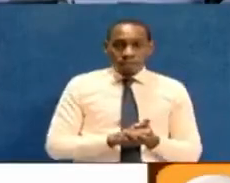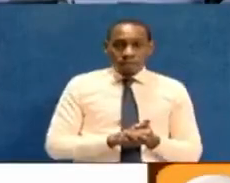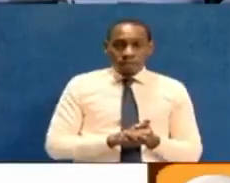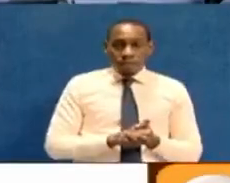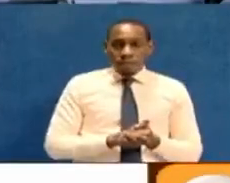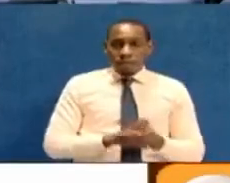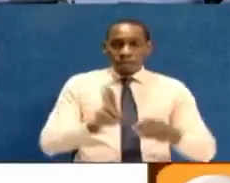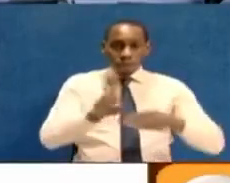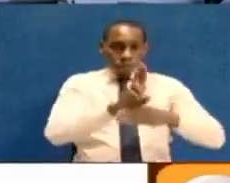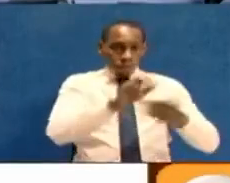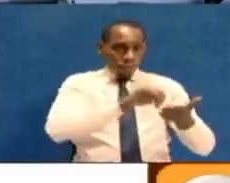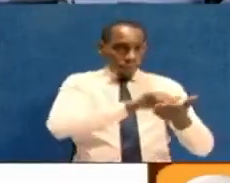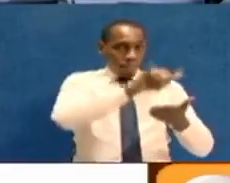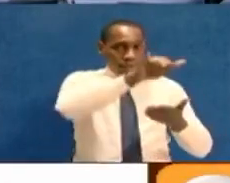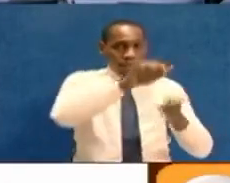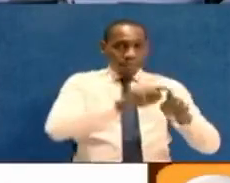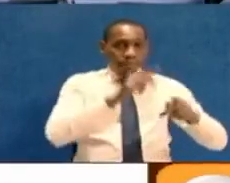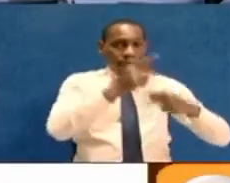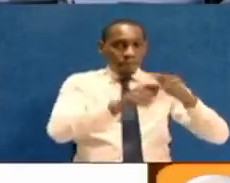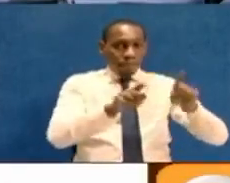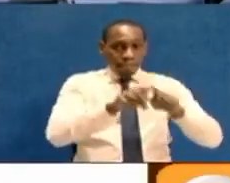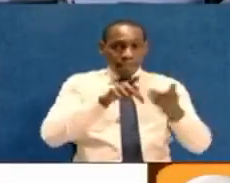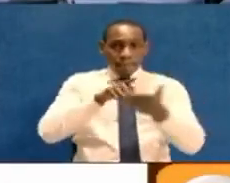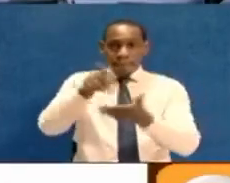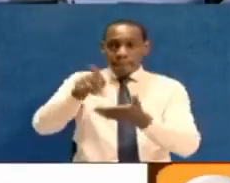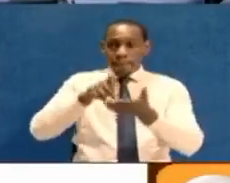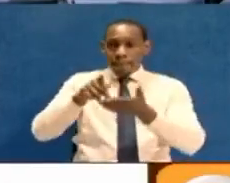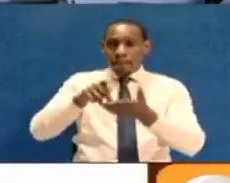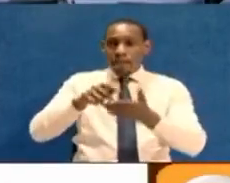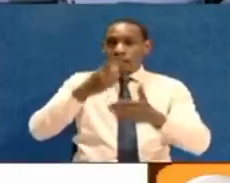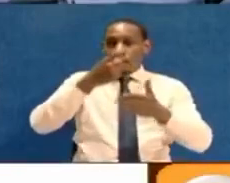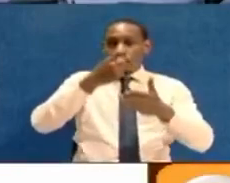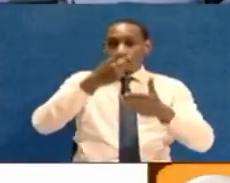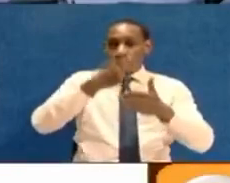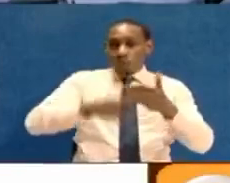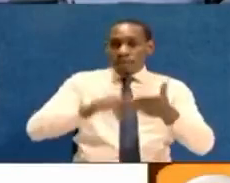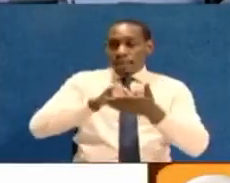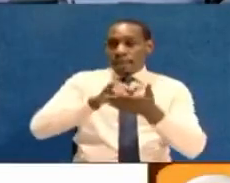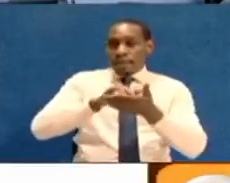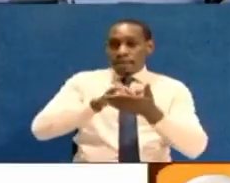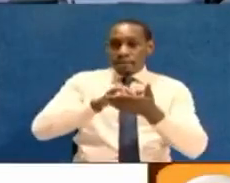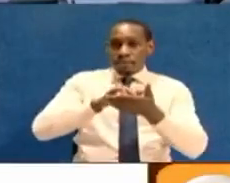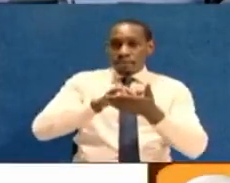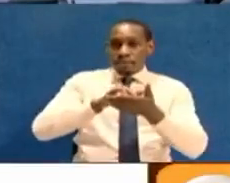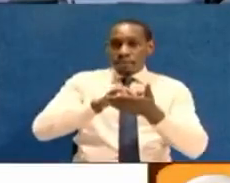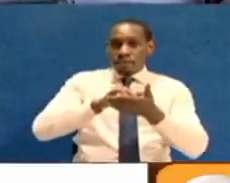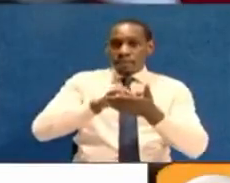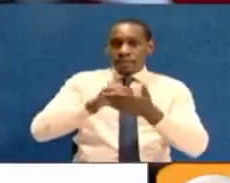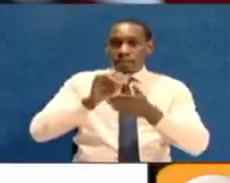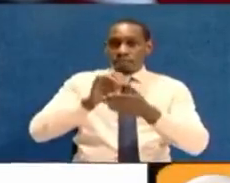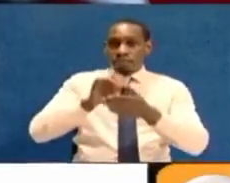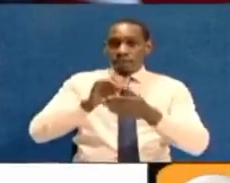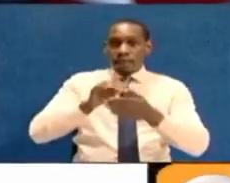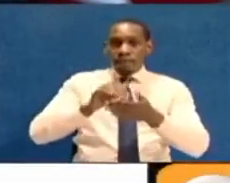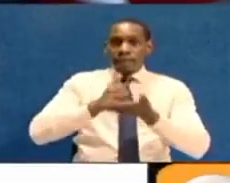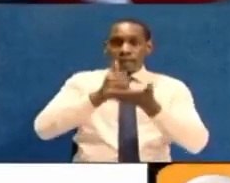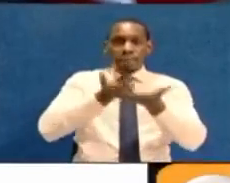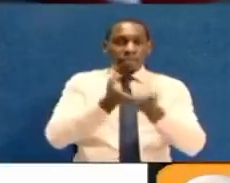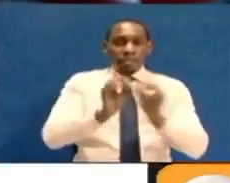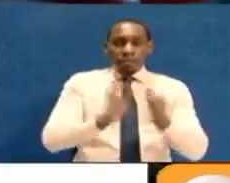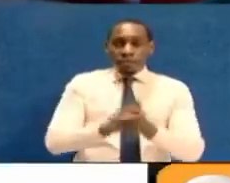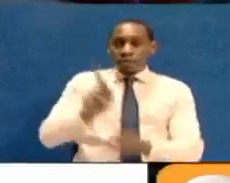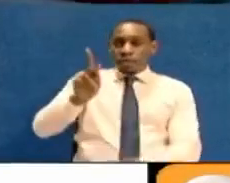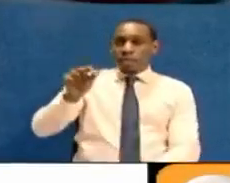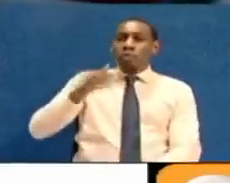underutilize this aircraft and in the process still pay the fixed costs, and which actually is a disservice to the business. KQ is looking